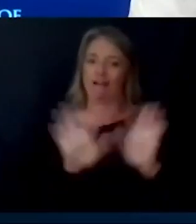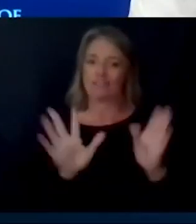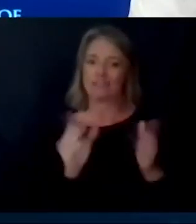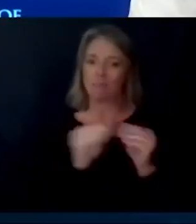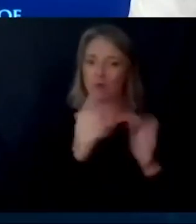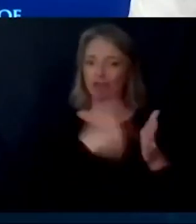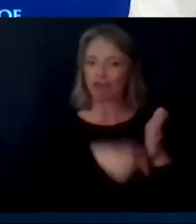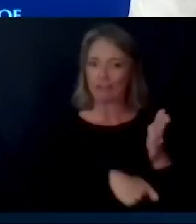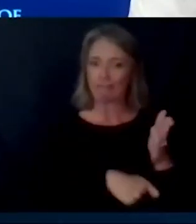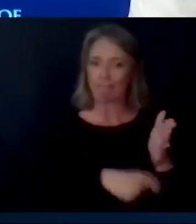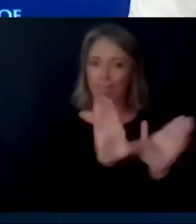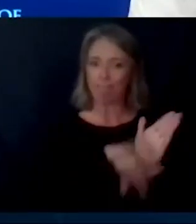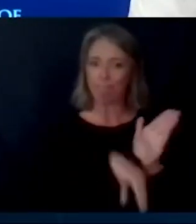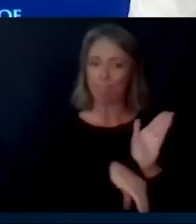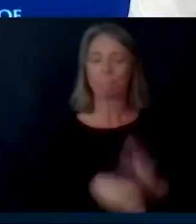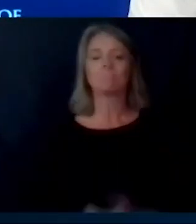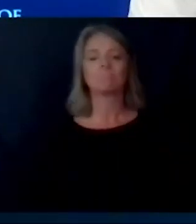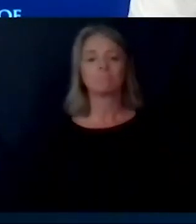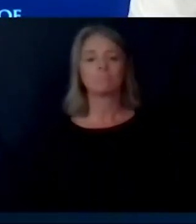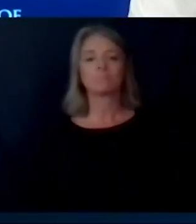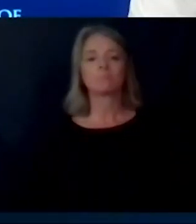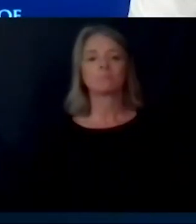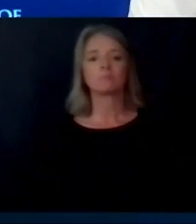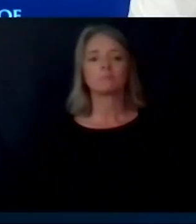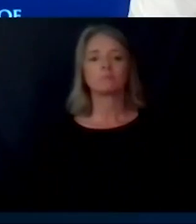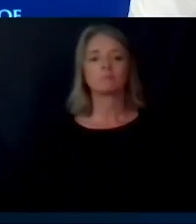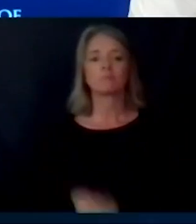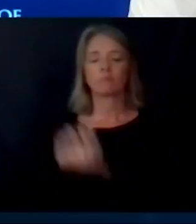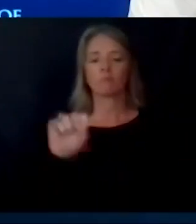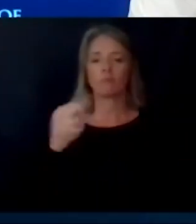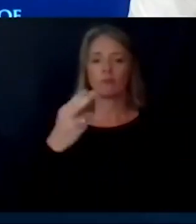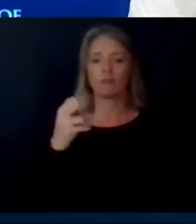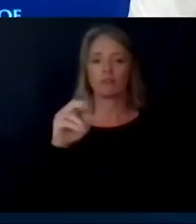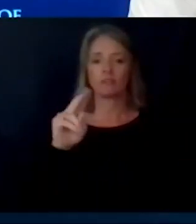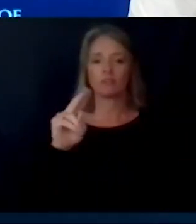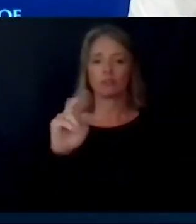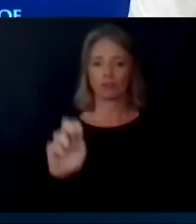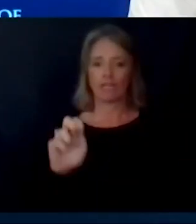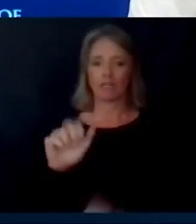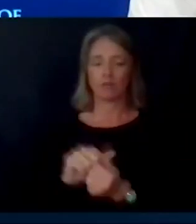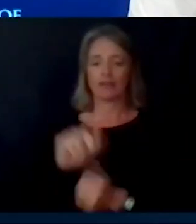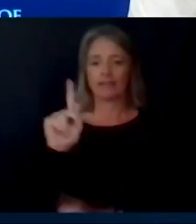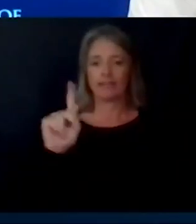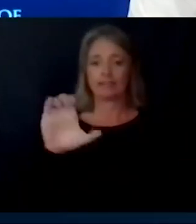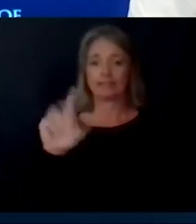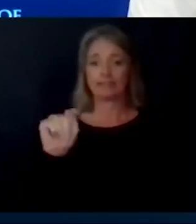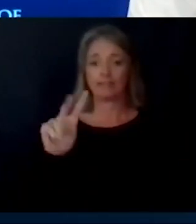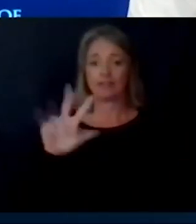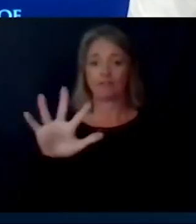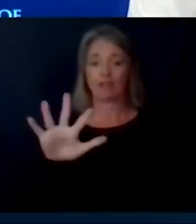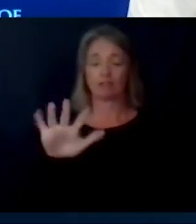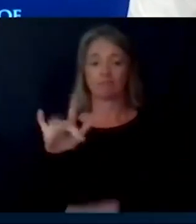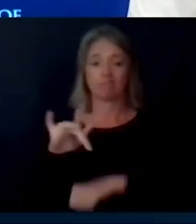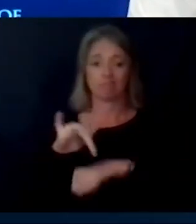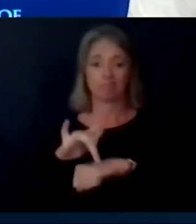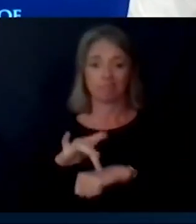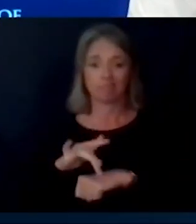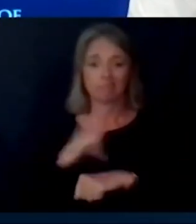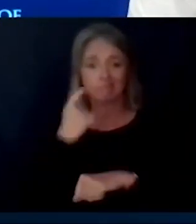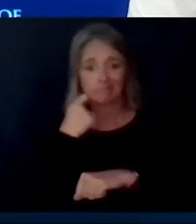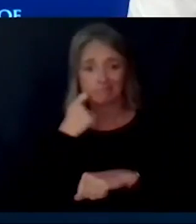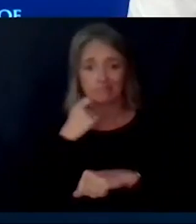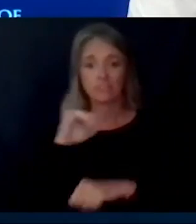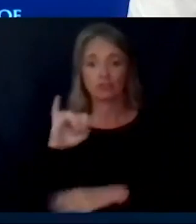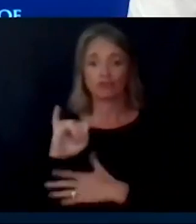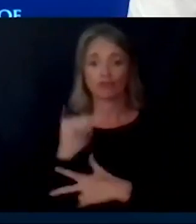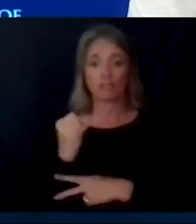that. Dr. Stites, Shane with KCTV5 has a question about something you touched on, which was the Johnson & Johnson reporting that the booster